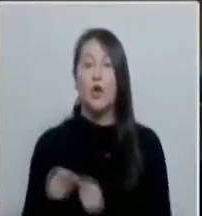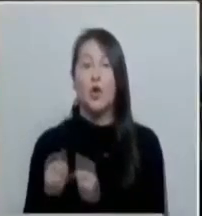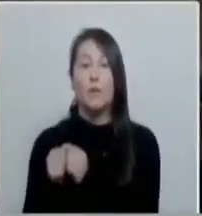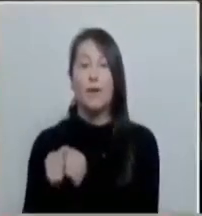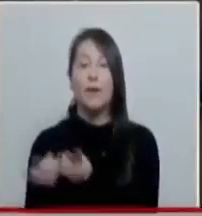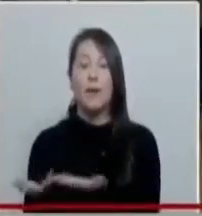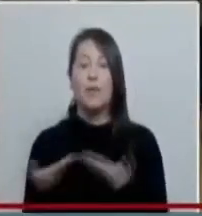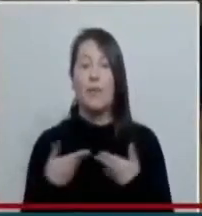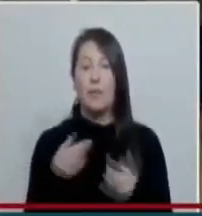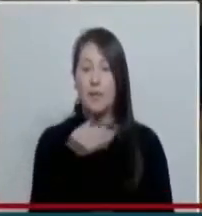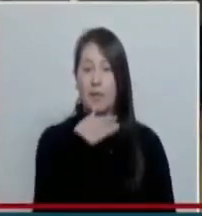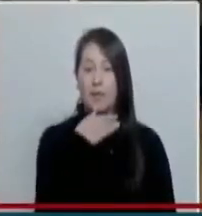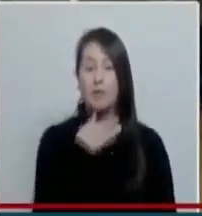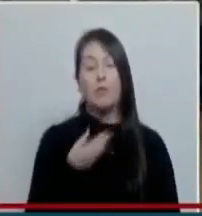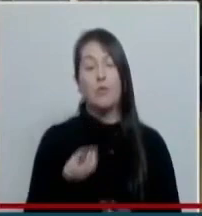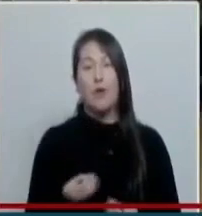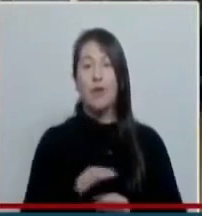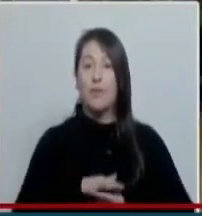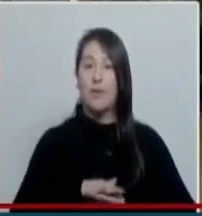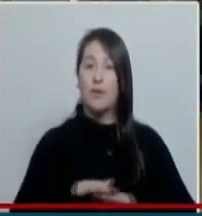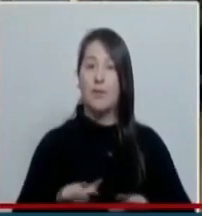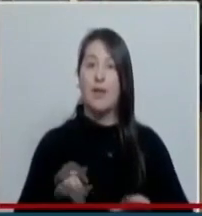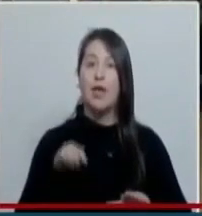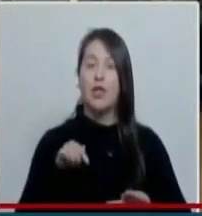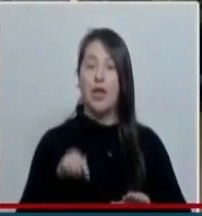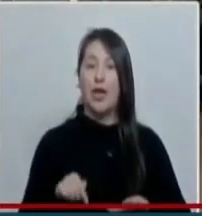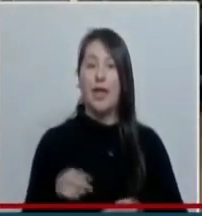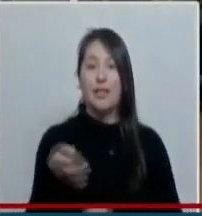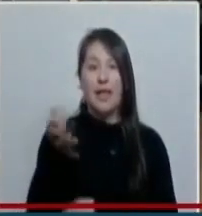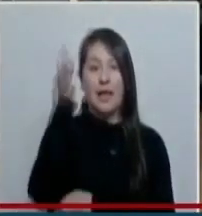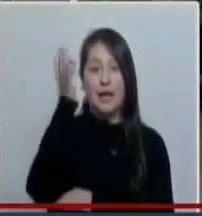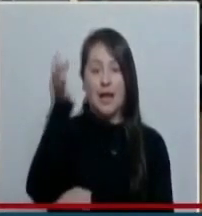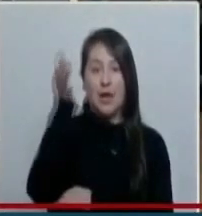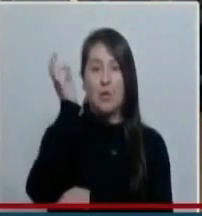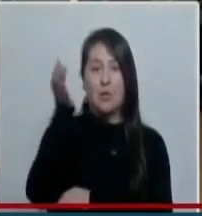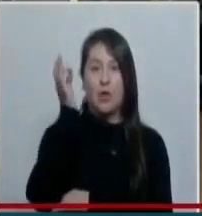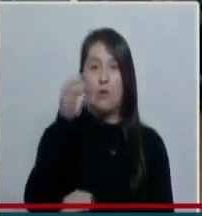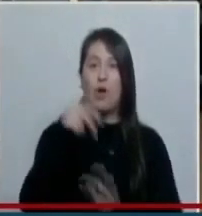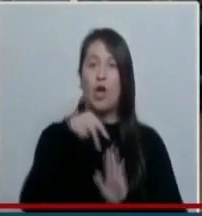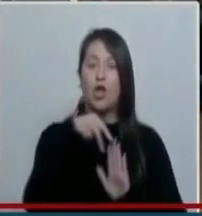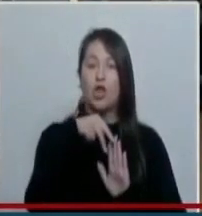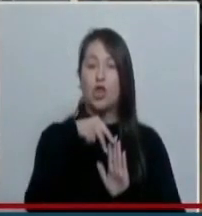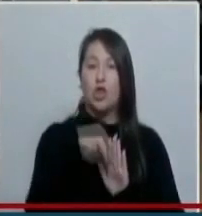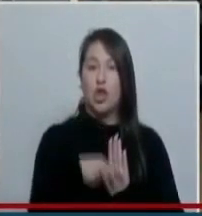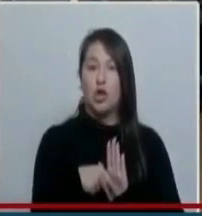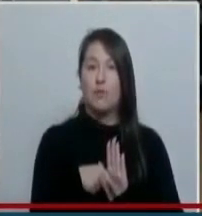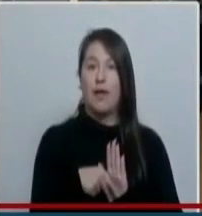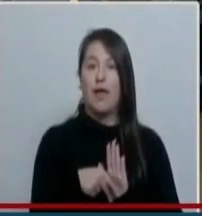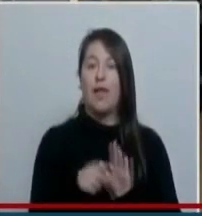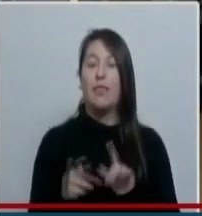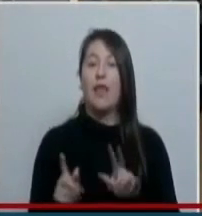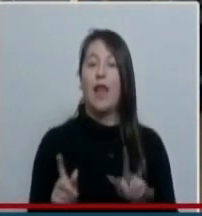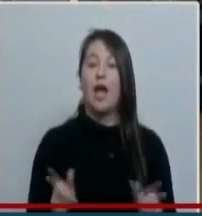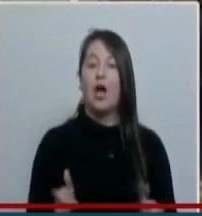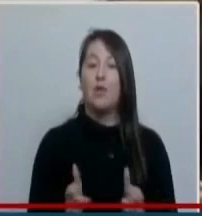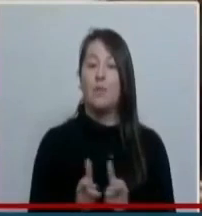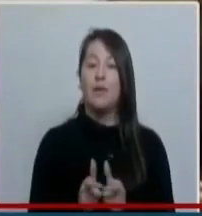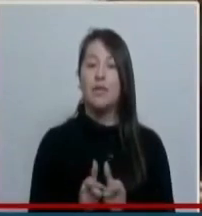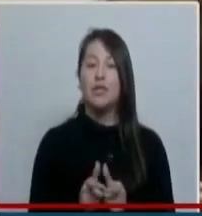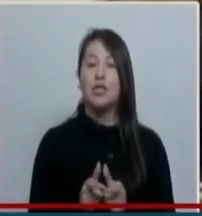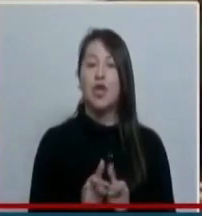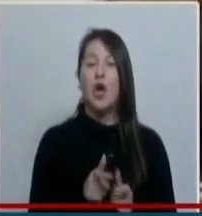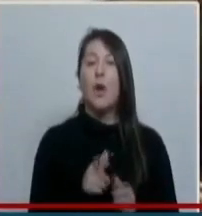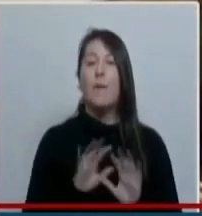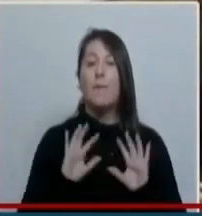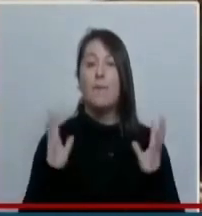nearly 10 hours of constitutional debate for the last standing rules of the Environment Committee to complete the first draft of the new Chilean charter, with